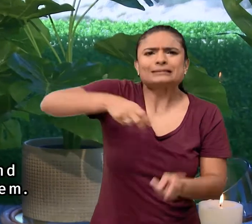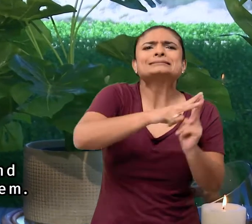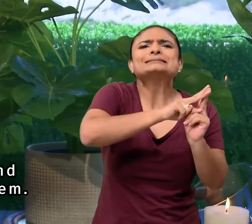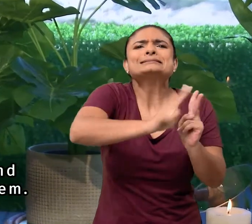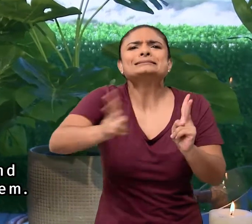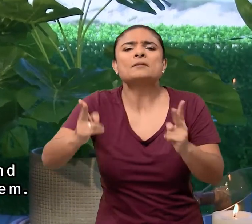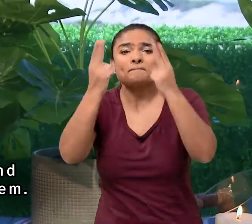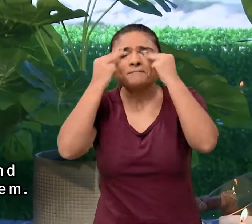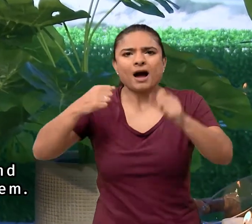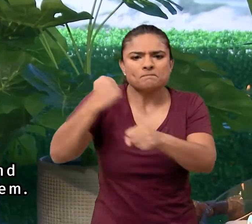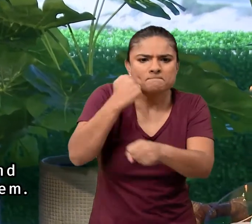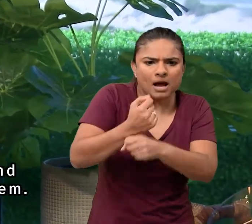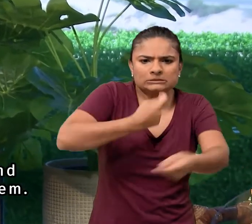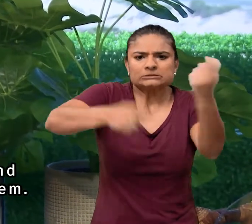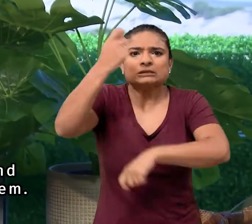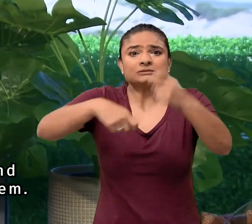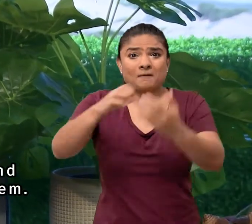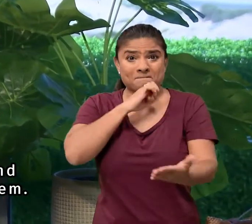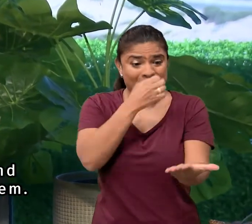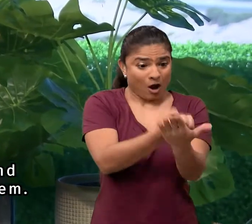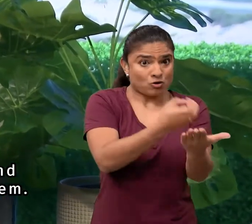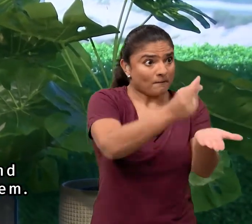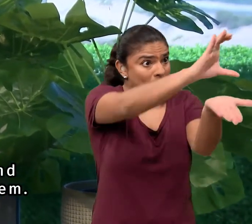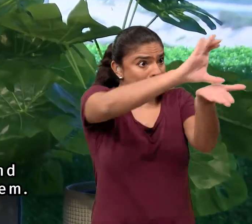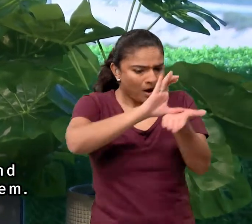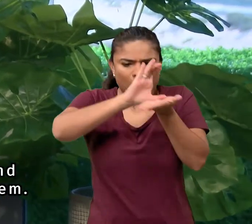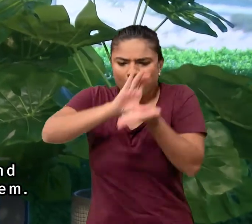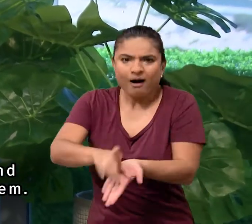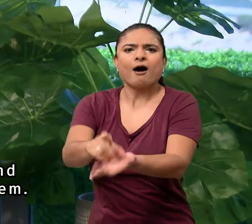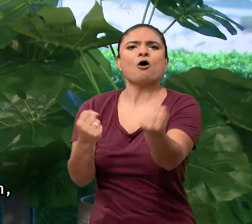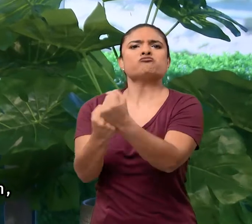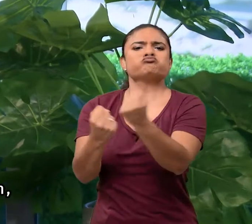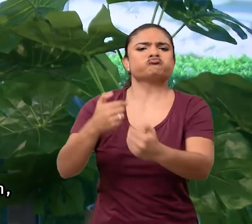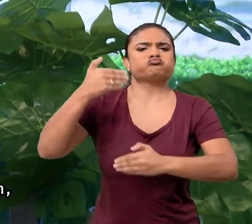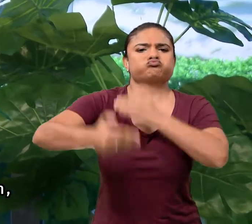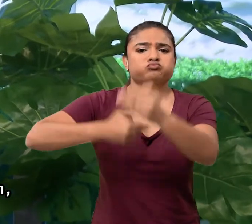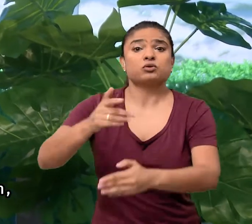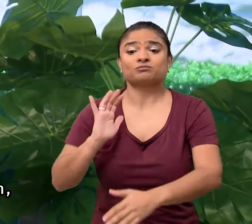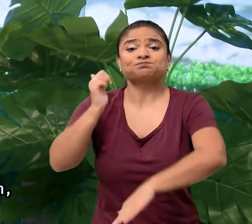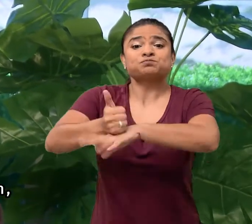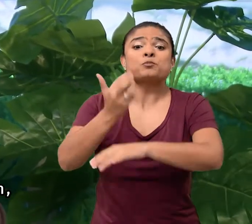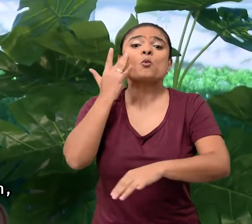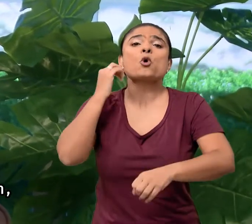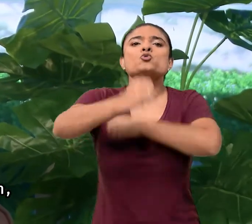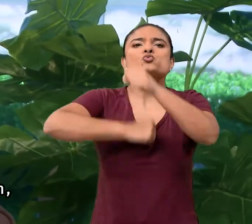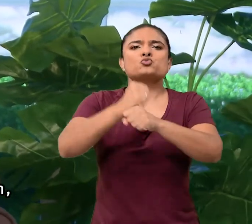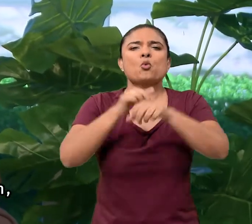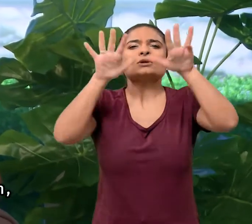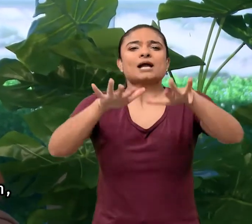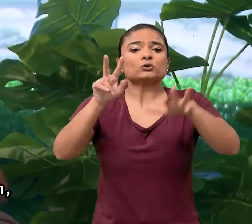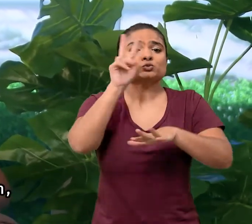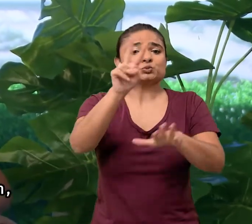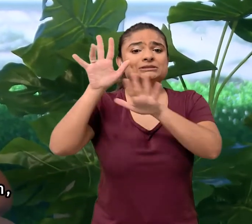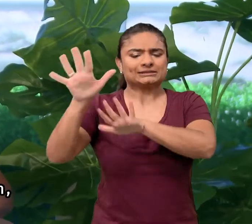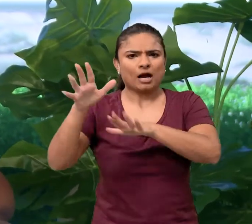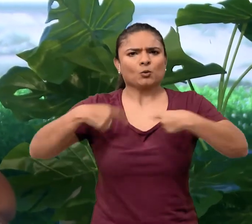other items made by the blind and that it meant economic support for them. The society was founded in 1929 by a group of women